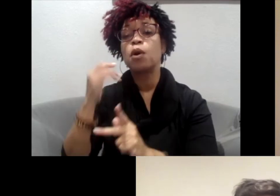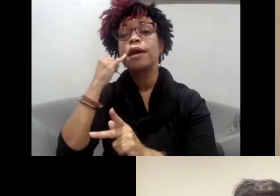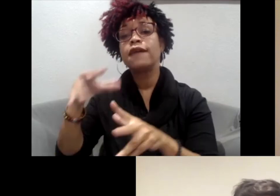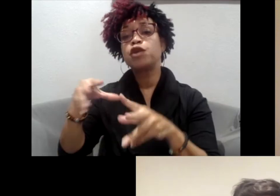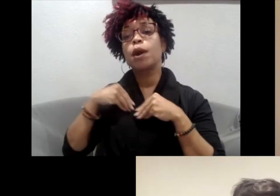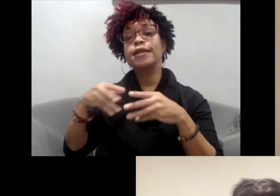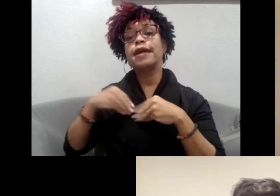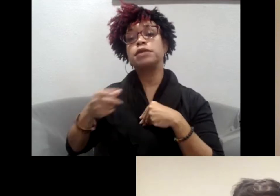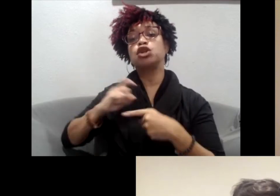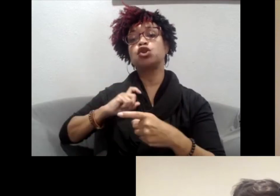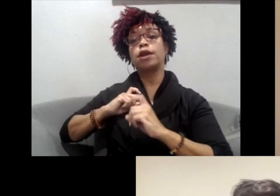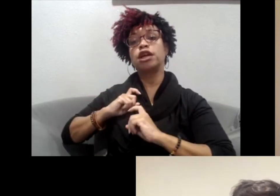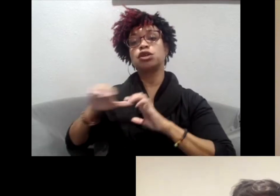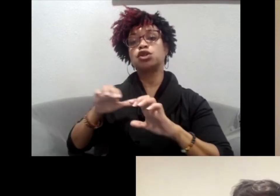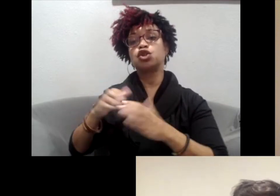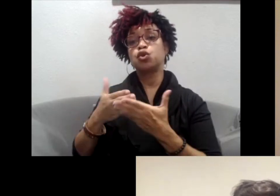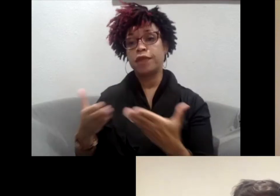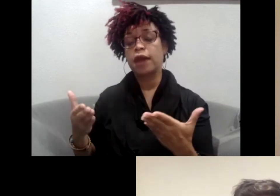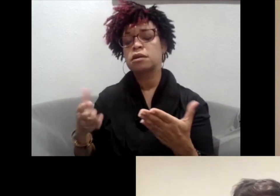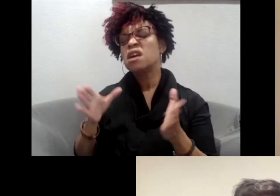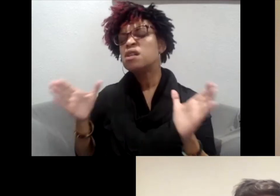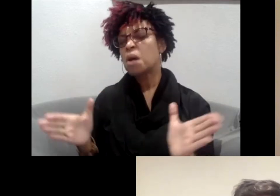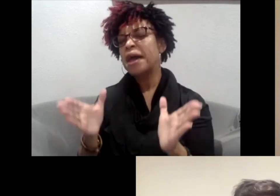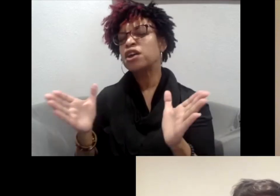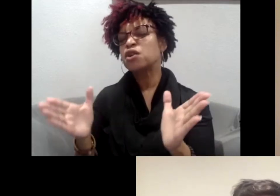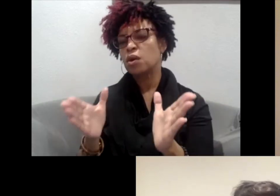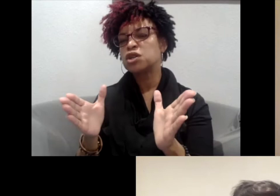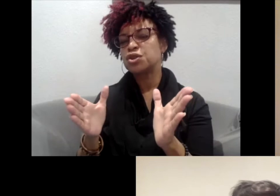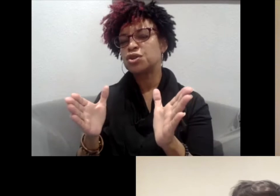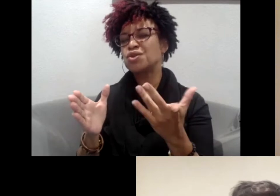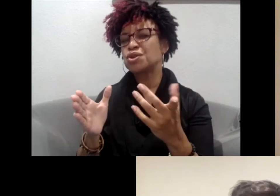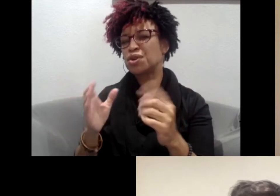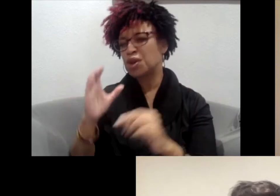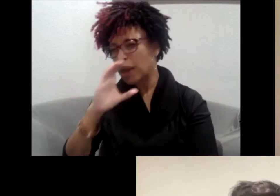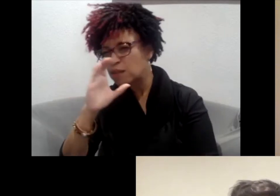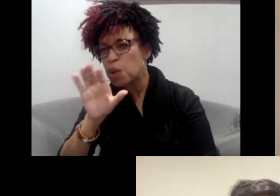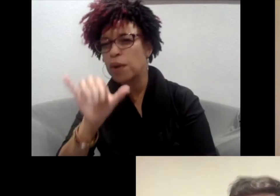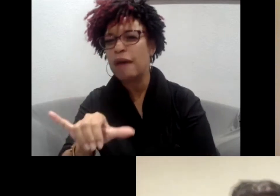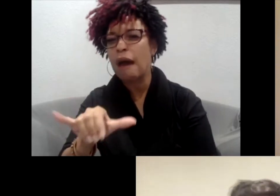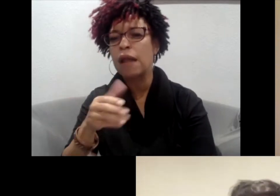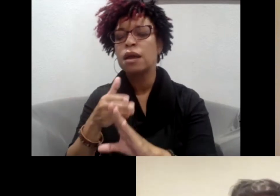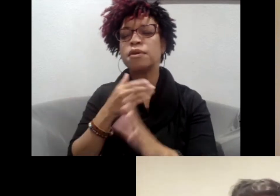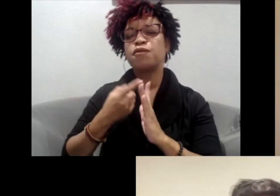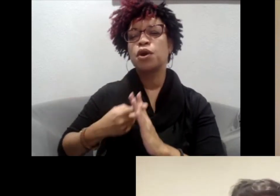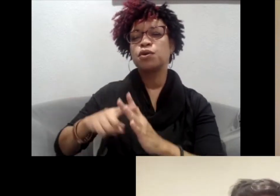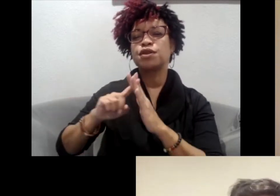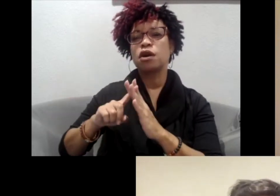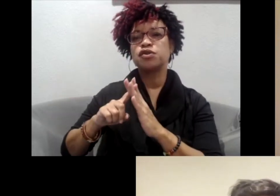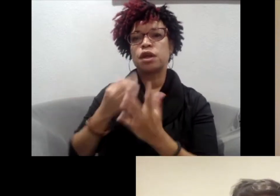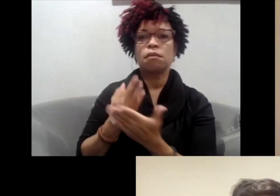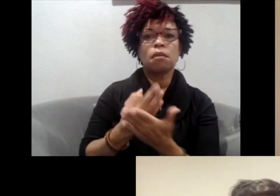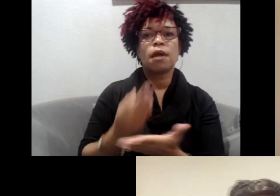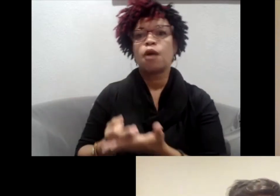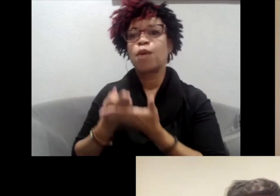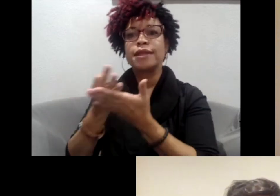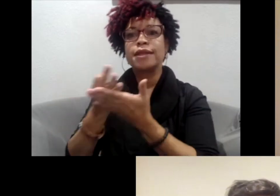from people to do things. So I would encourage you to explore that before you just start kind of raising money. But in